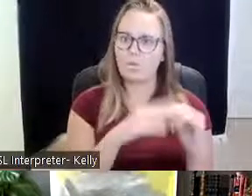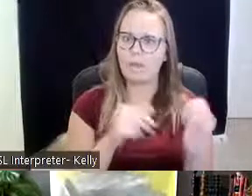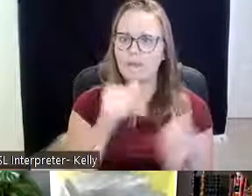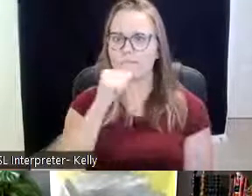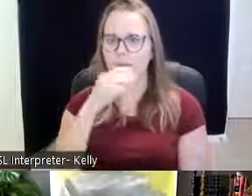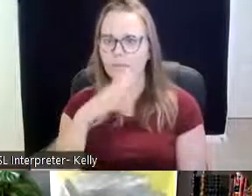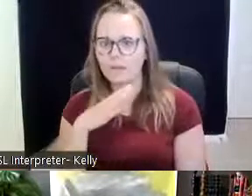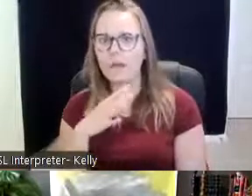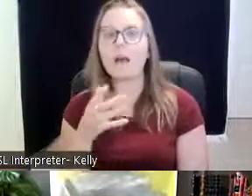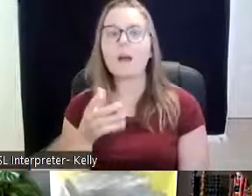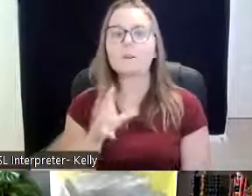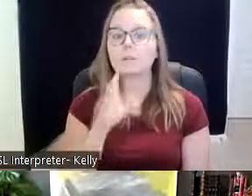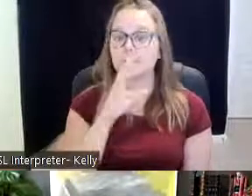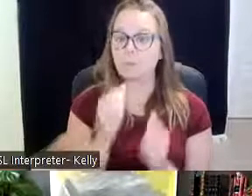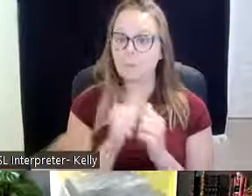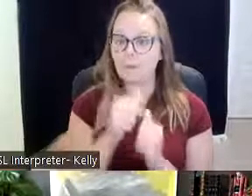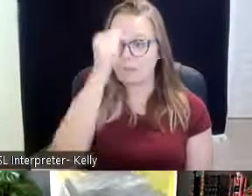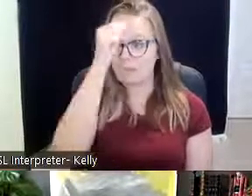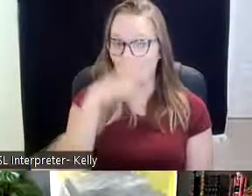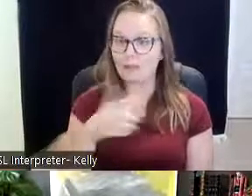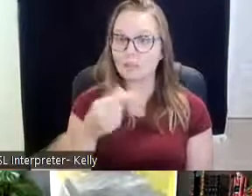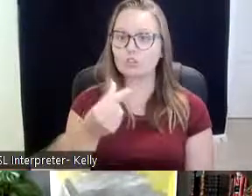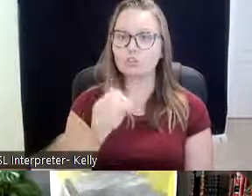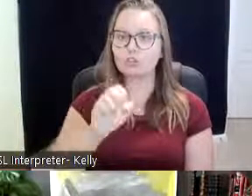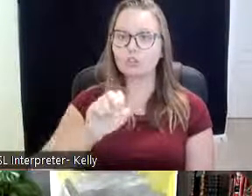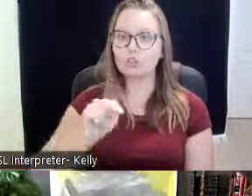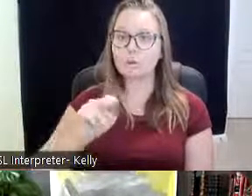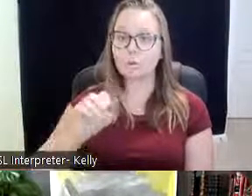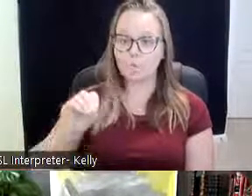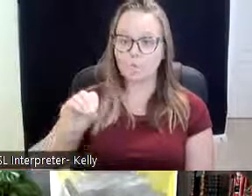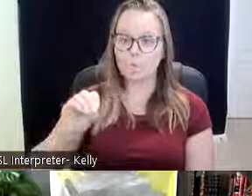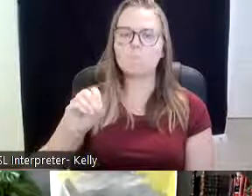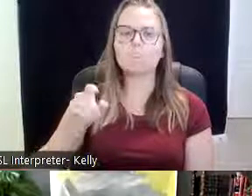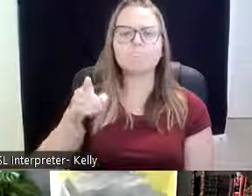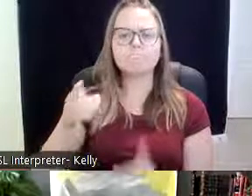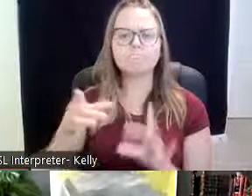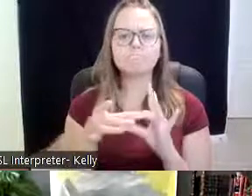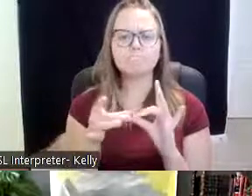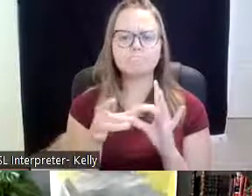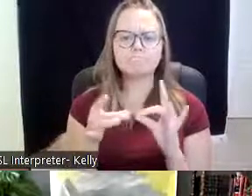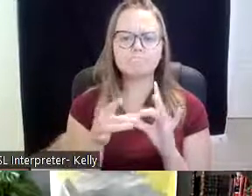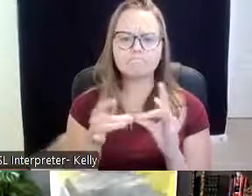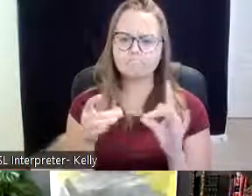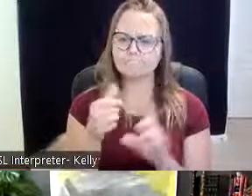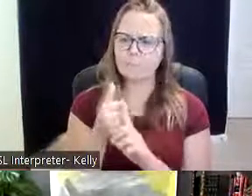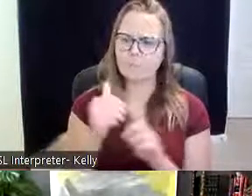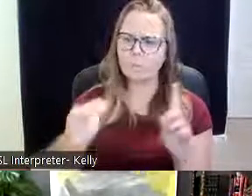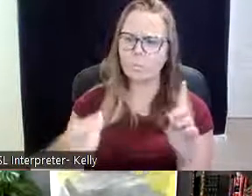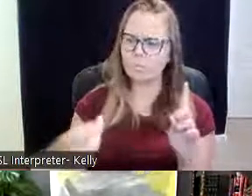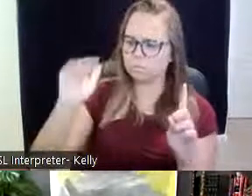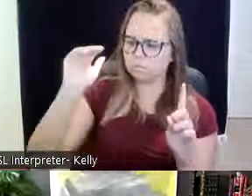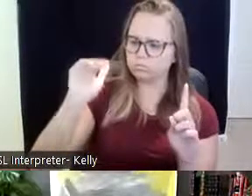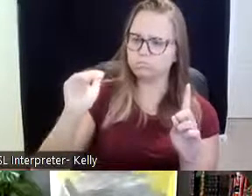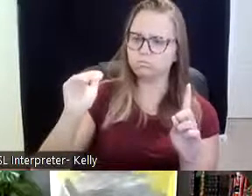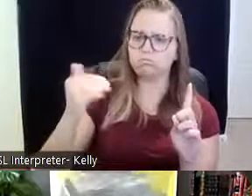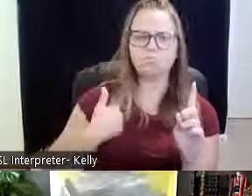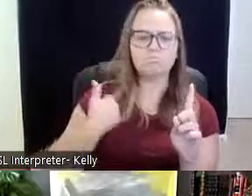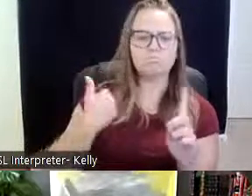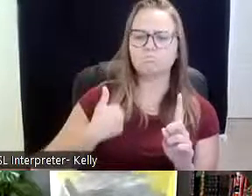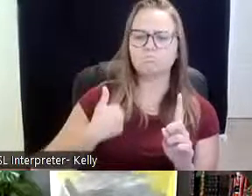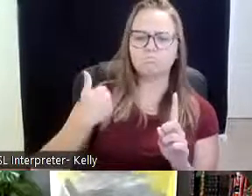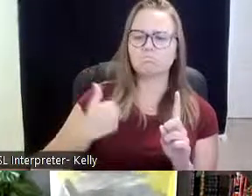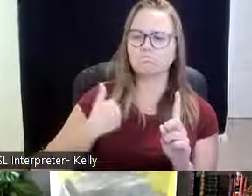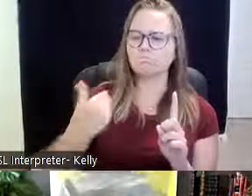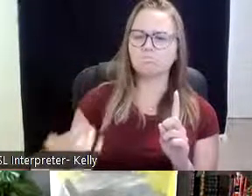with Gino, the gentleman here, he mentioned that when he was growing up, when he was young, one